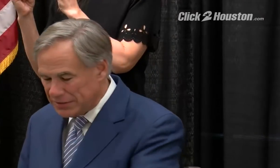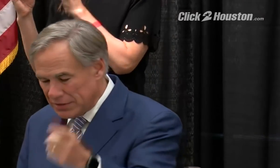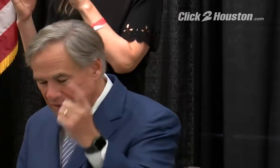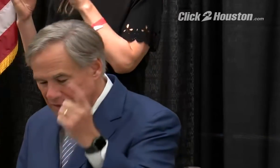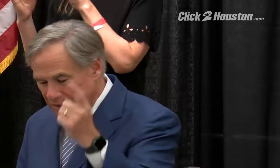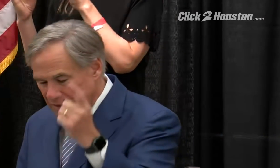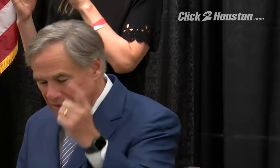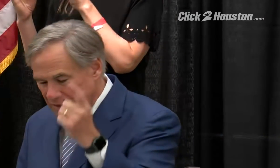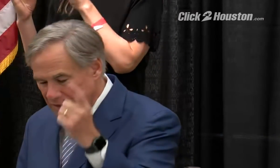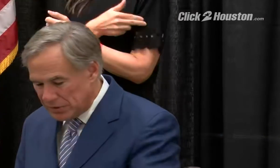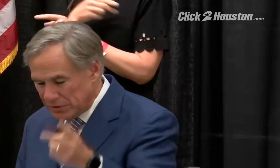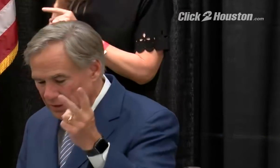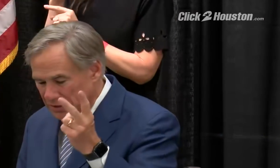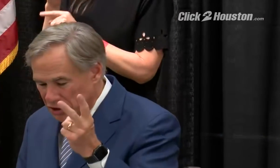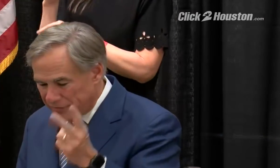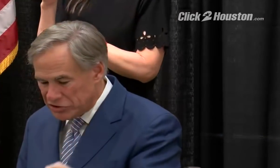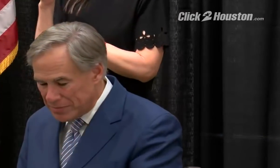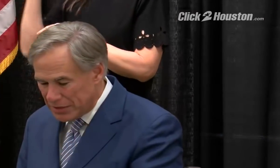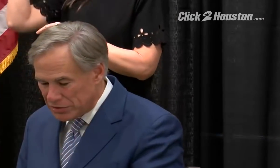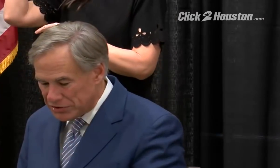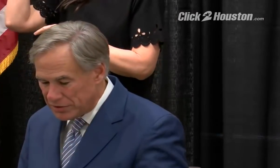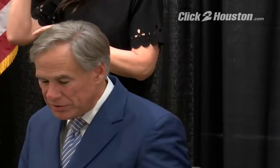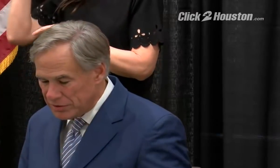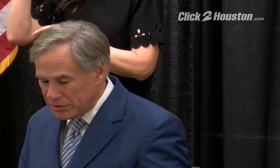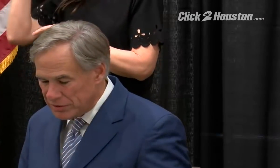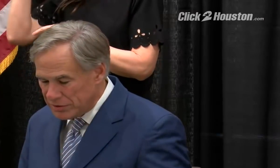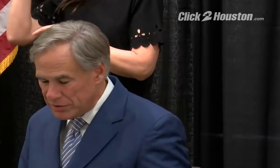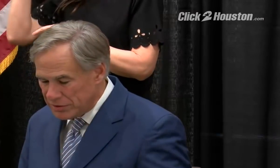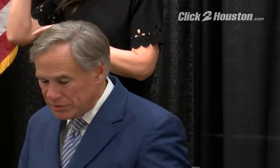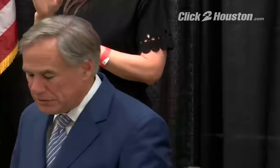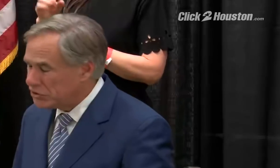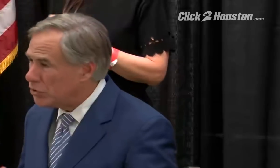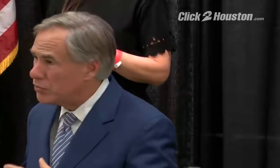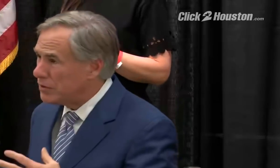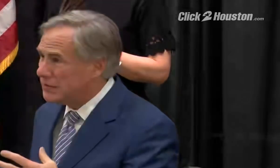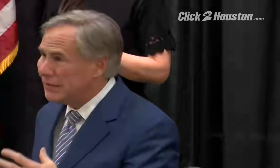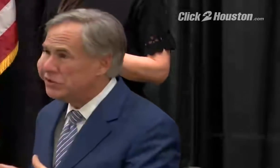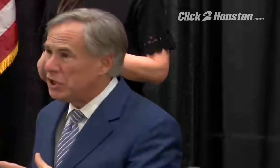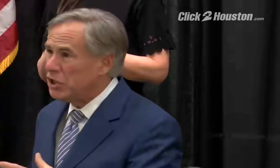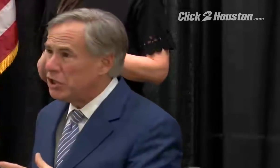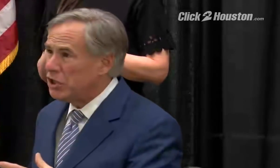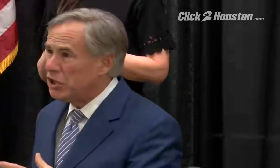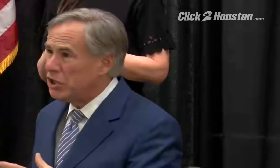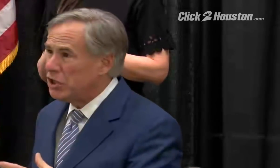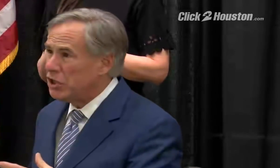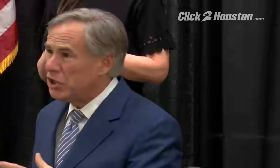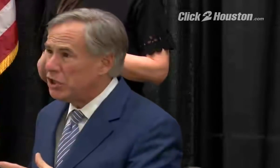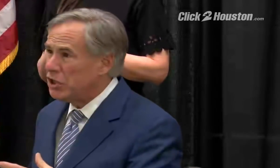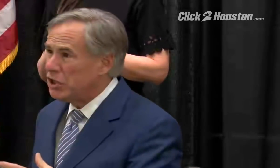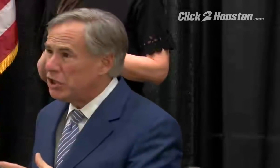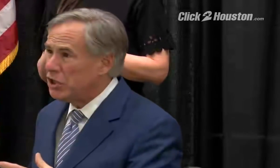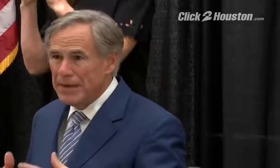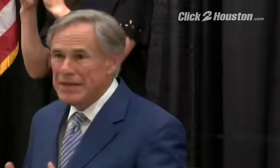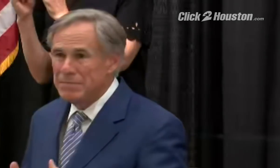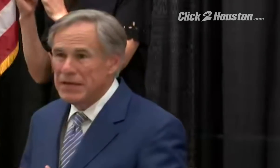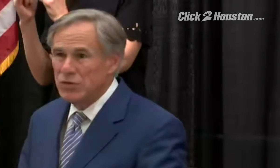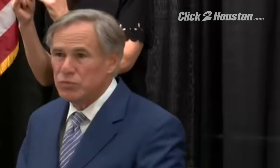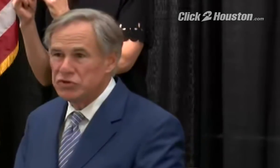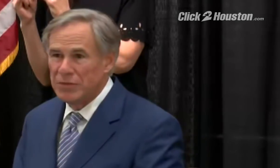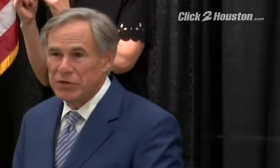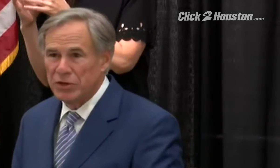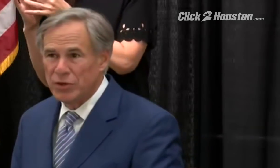capacities at Covenant Hospital at the University Medical Center. And so these auxiliary units may